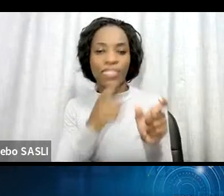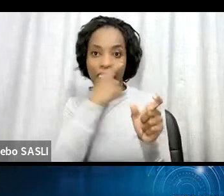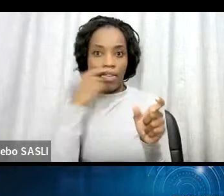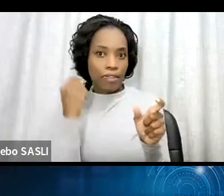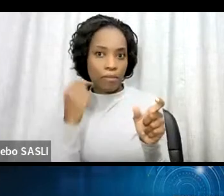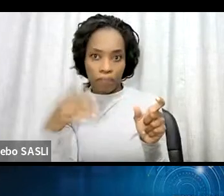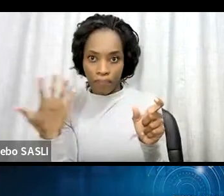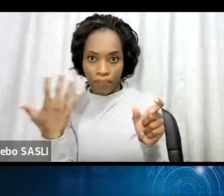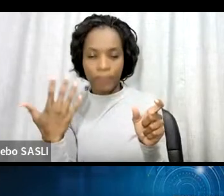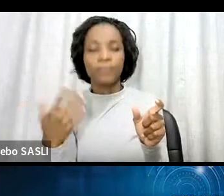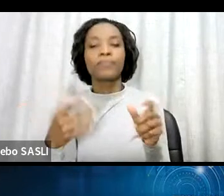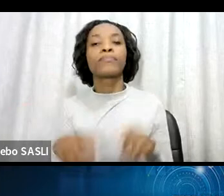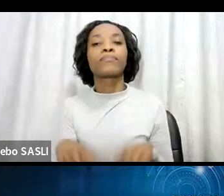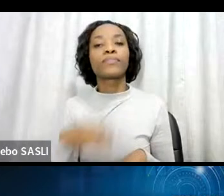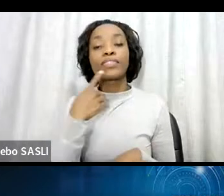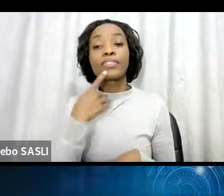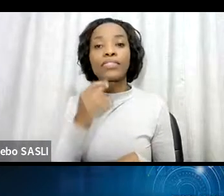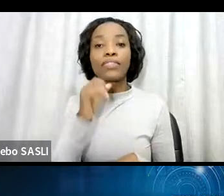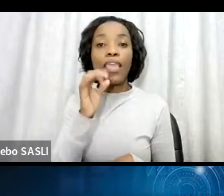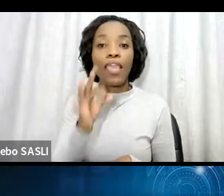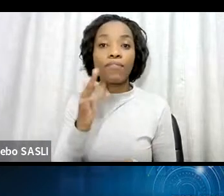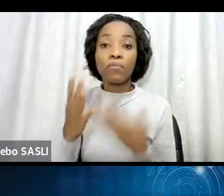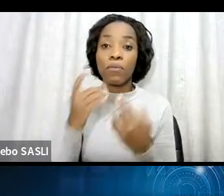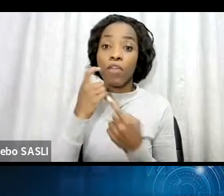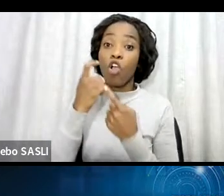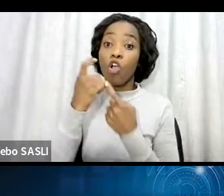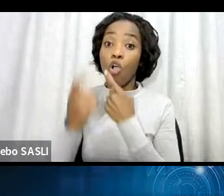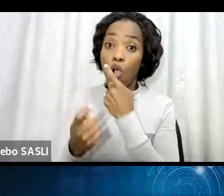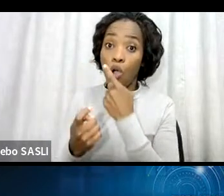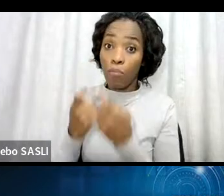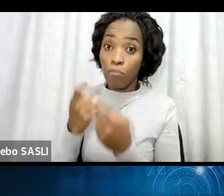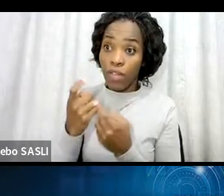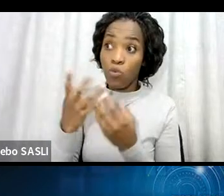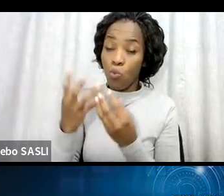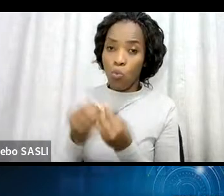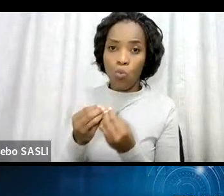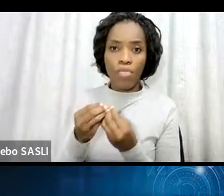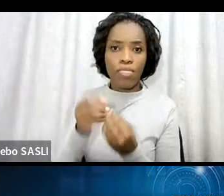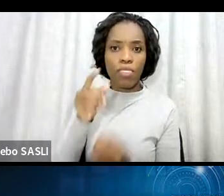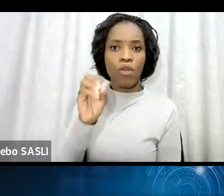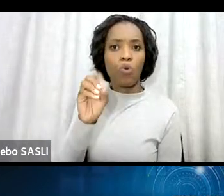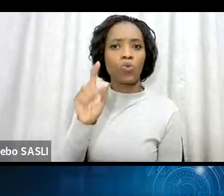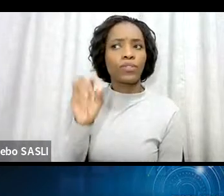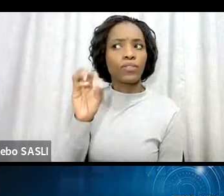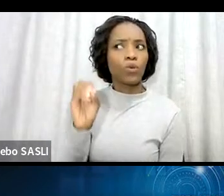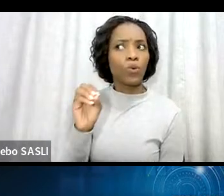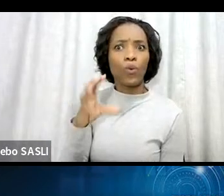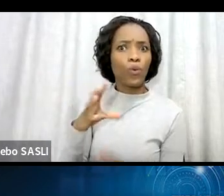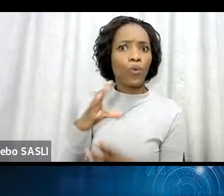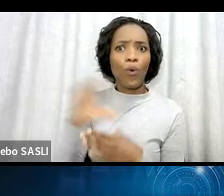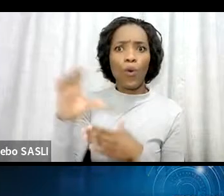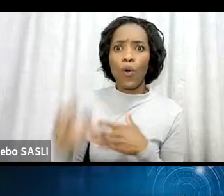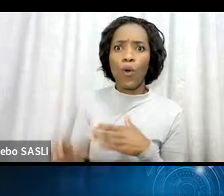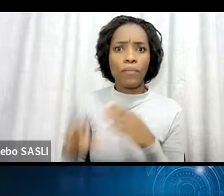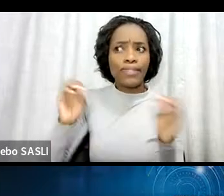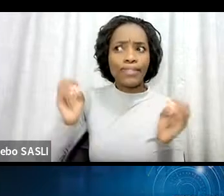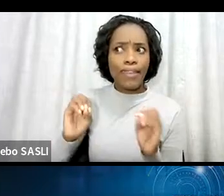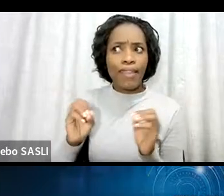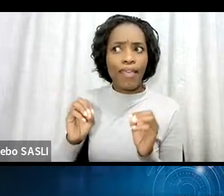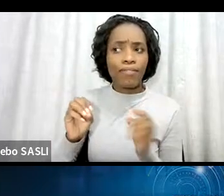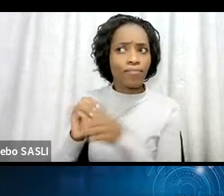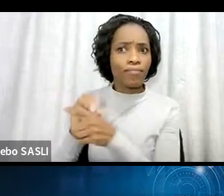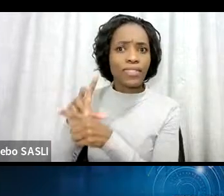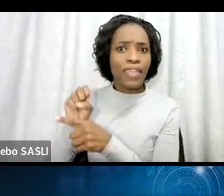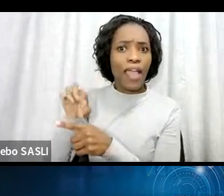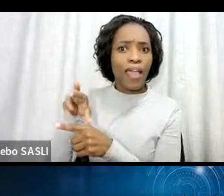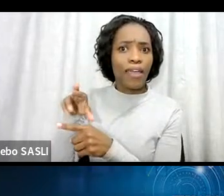is the next steps to take if a complaint with the tax ombuds has not been completed by SARS, as it was